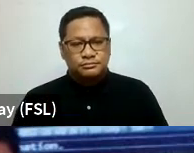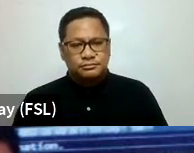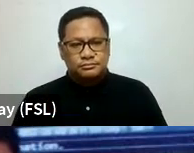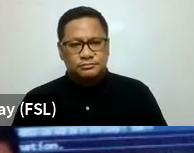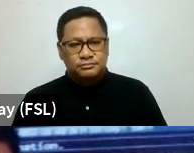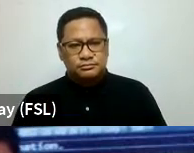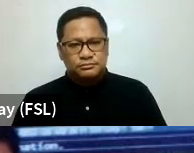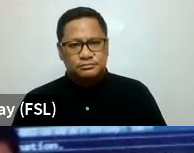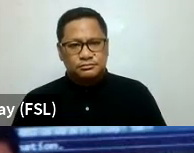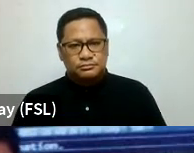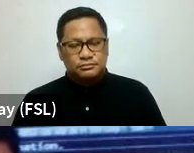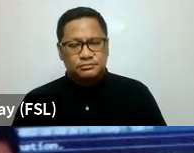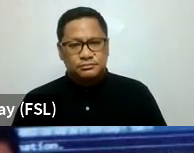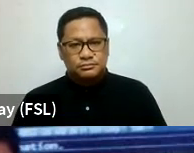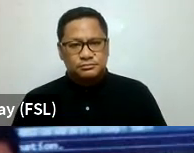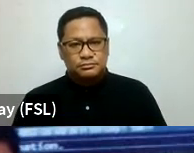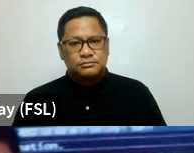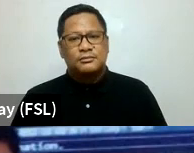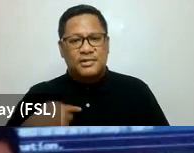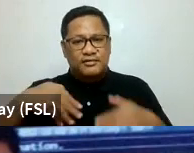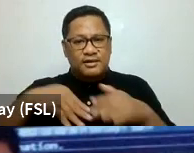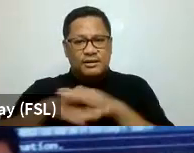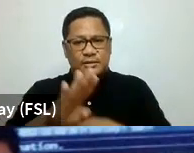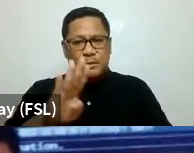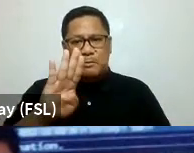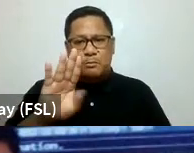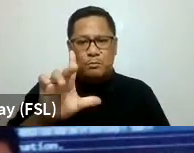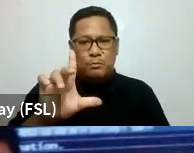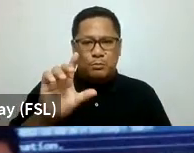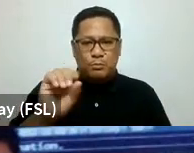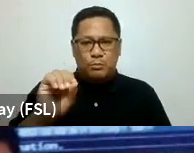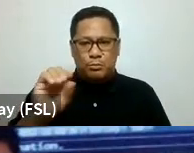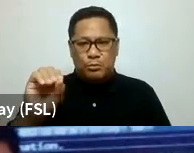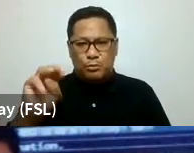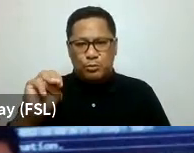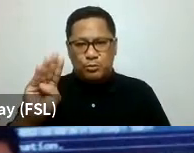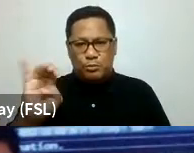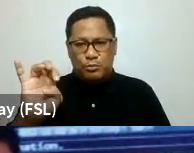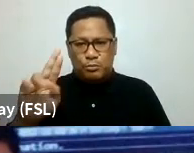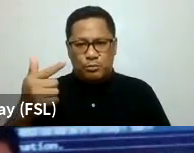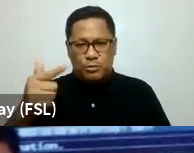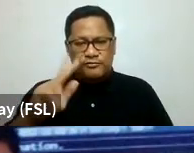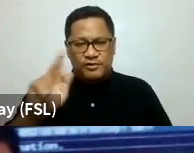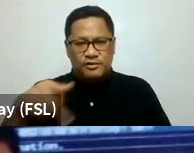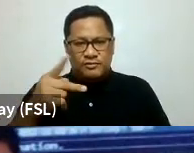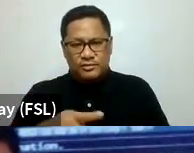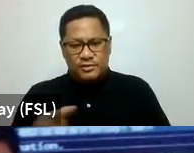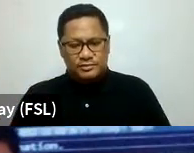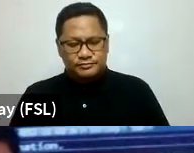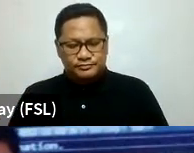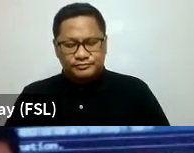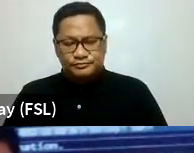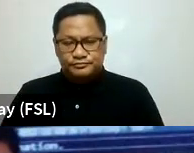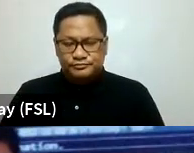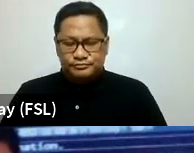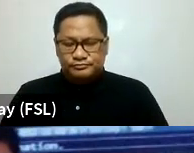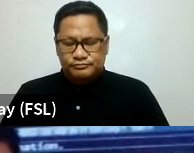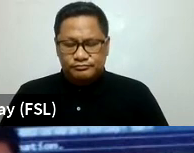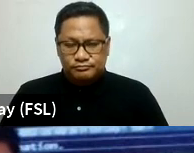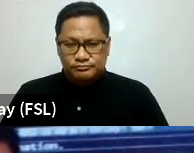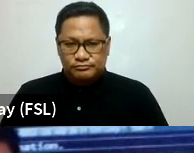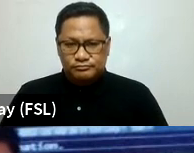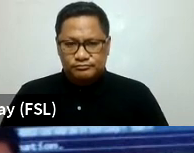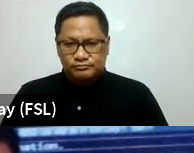Okay. I got in sa Bloomberg TV Philippines as producer. Okay.